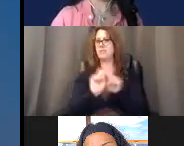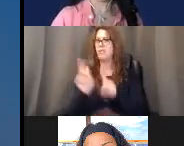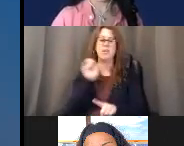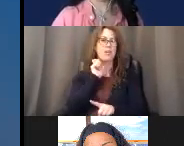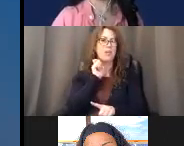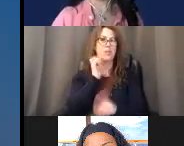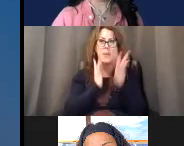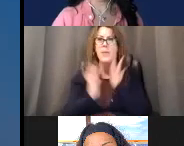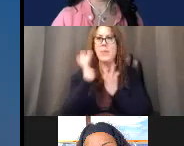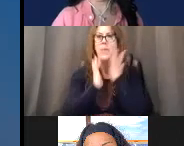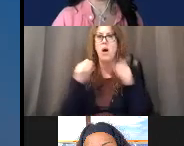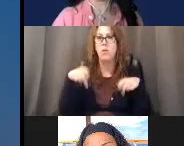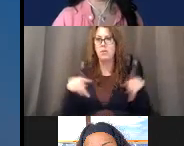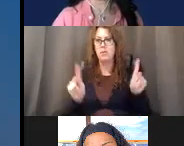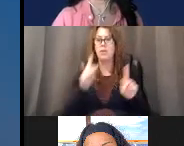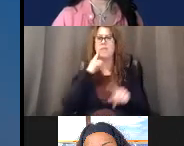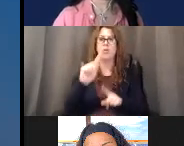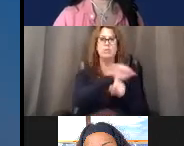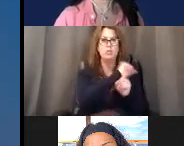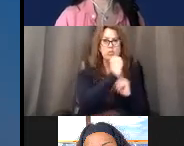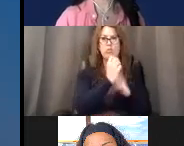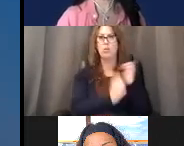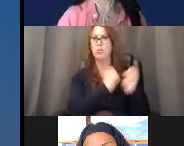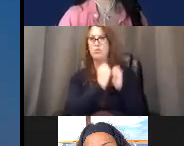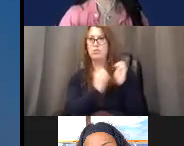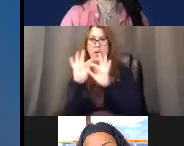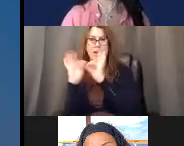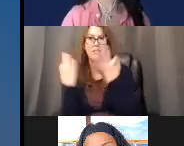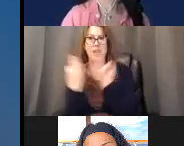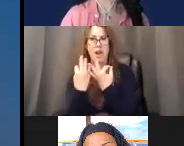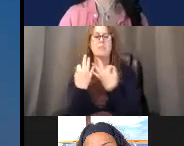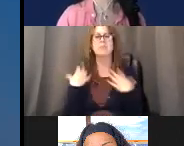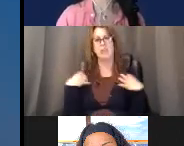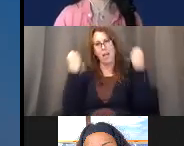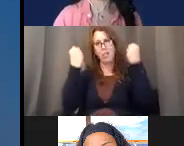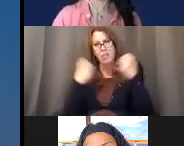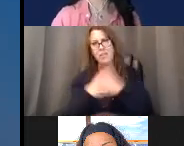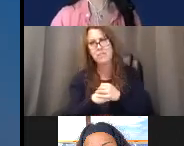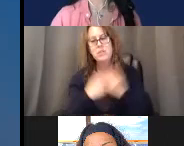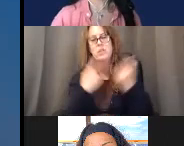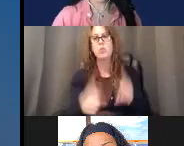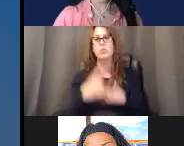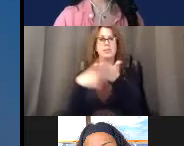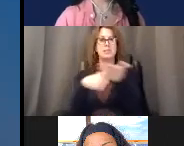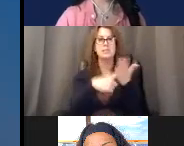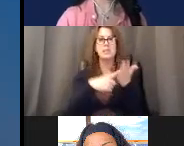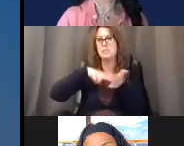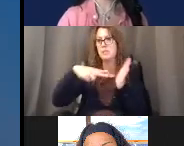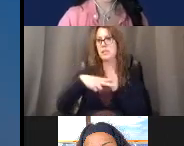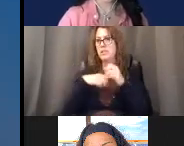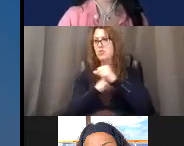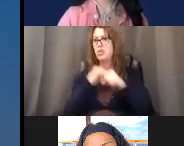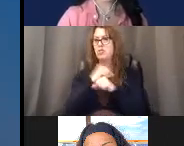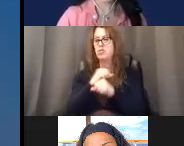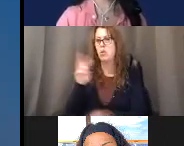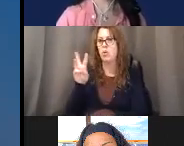social, emotional, and familial well-being. And so this is why we look at, when we talk about structural well-being, it's really being able to